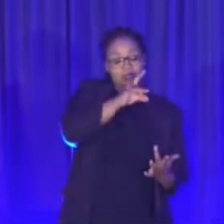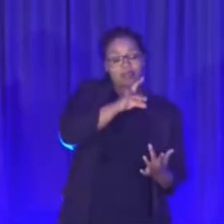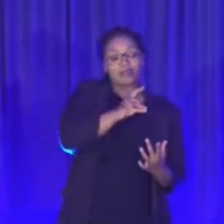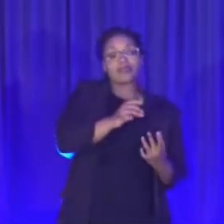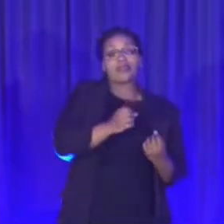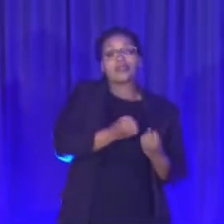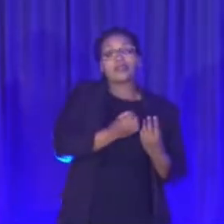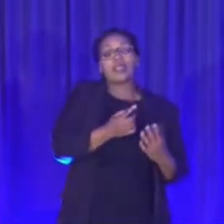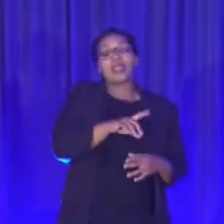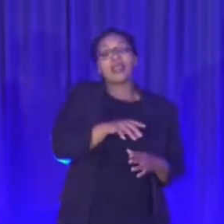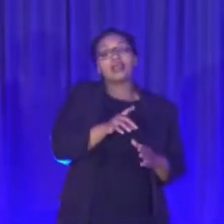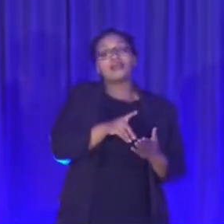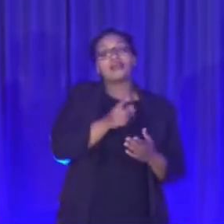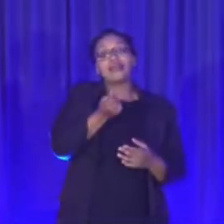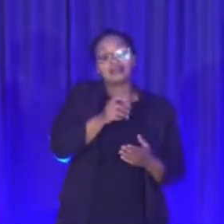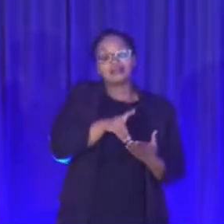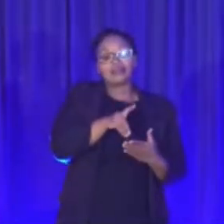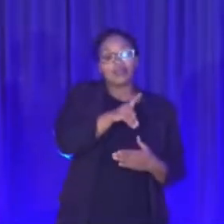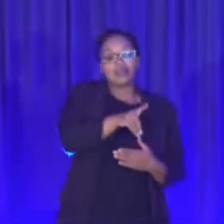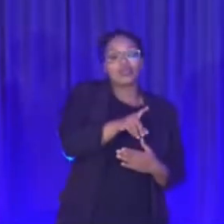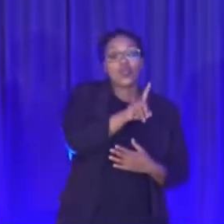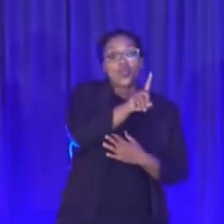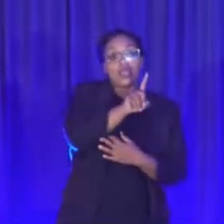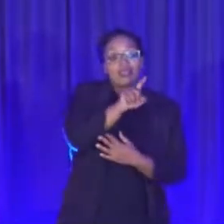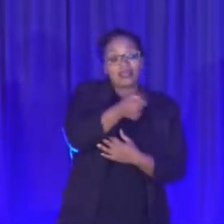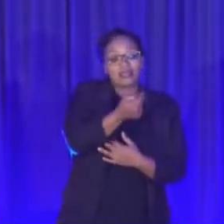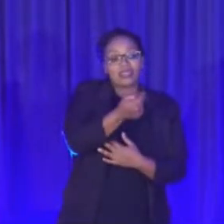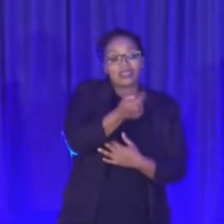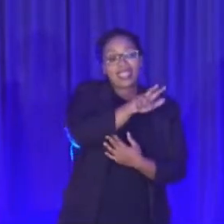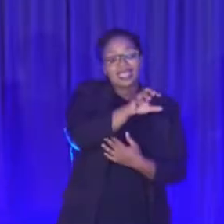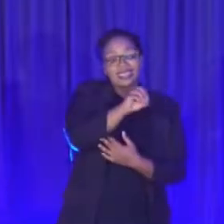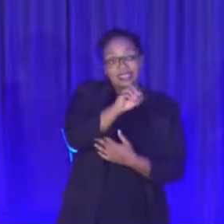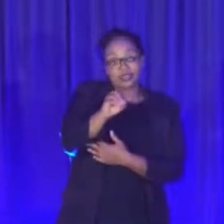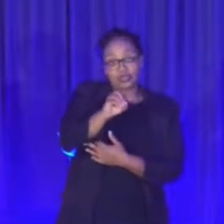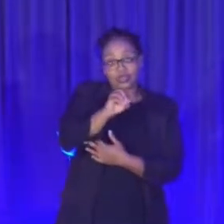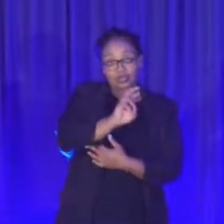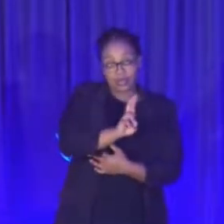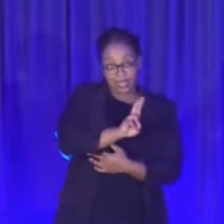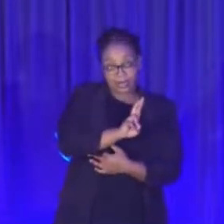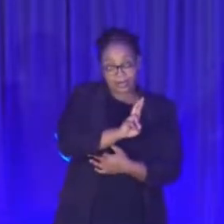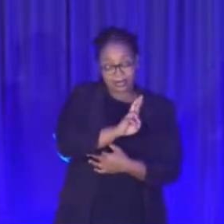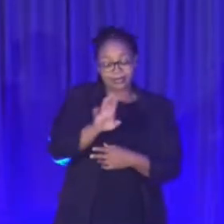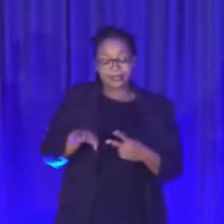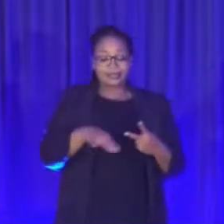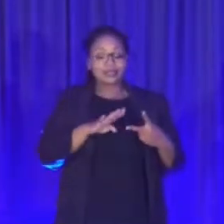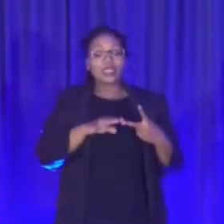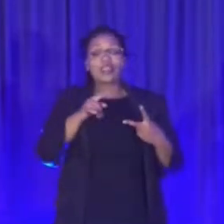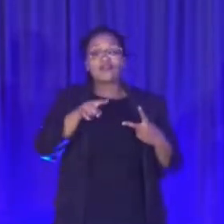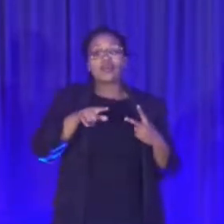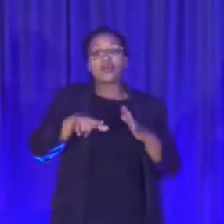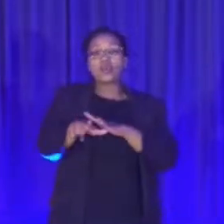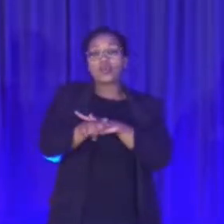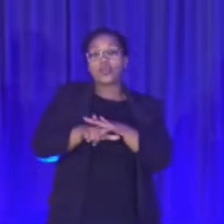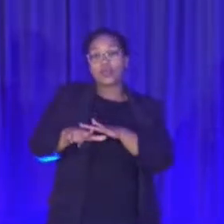1,800 rands. In respect of a local municipality,